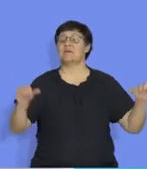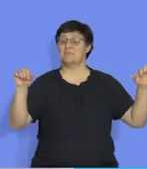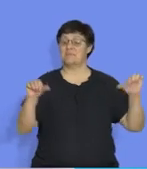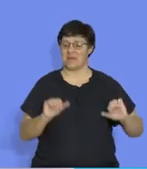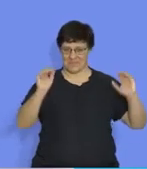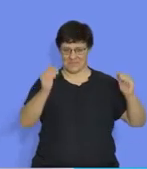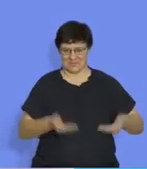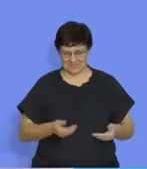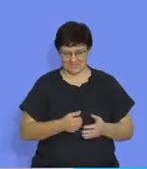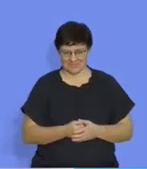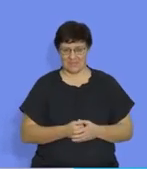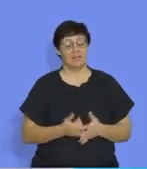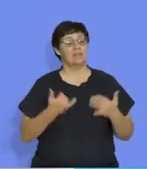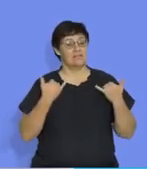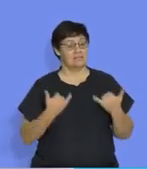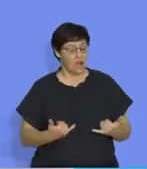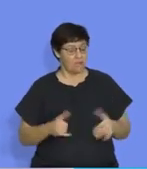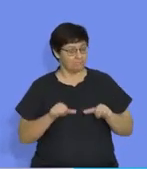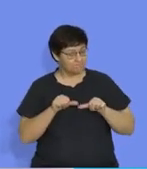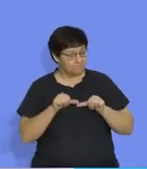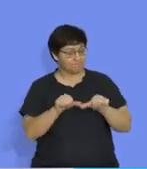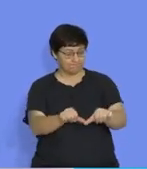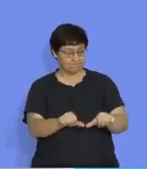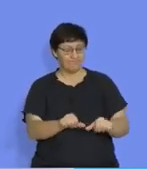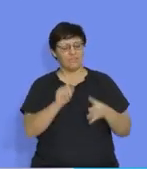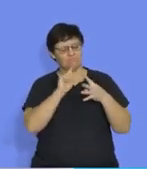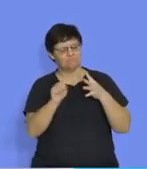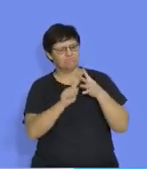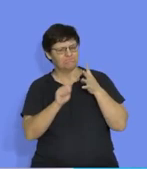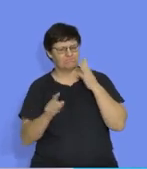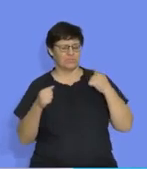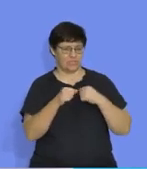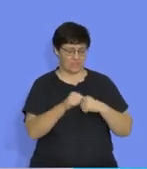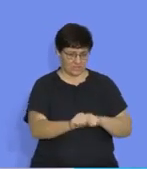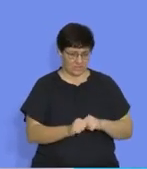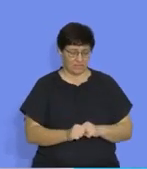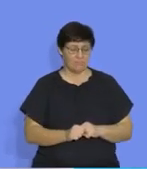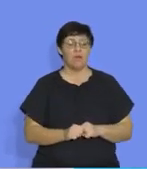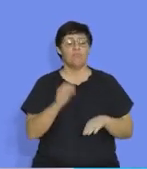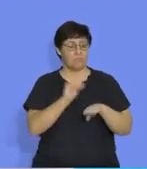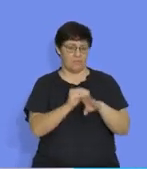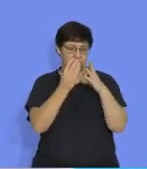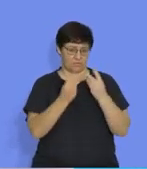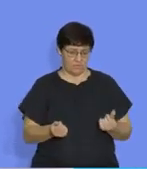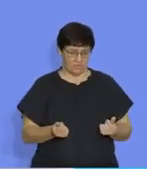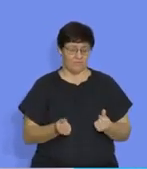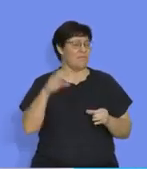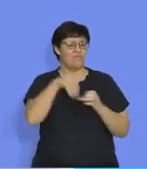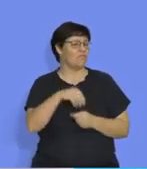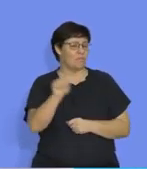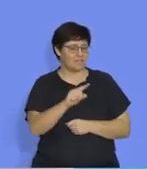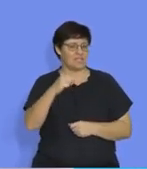Welcome back, everyone. We are going to continue looking at different strategies to solve problems involving